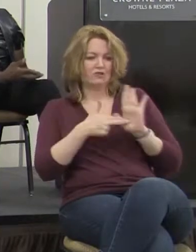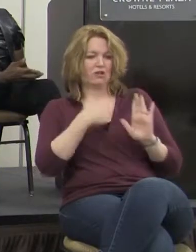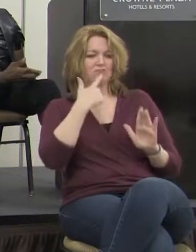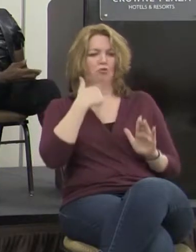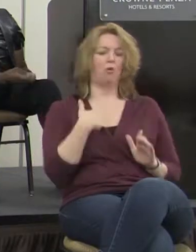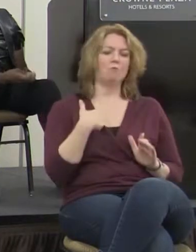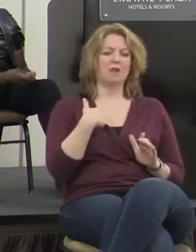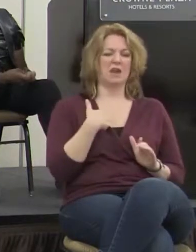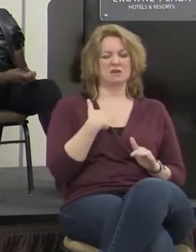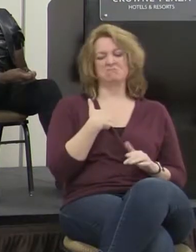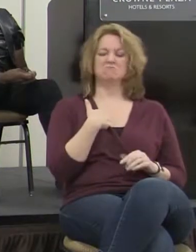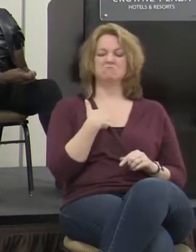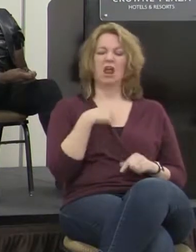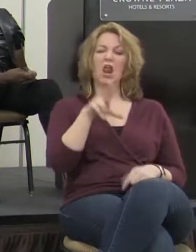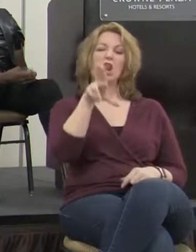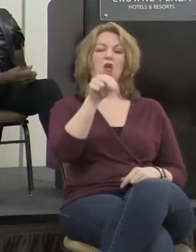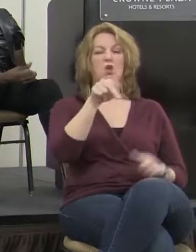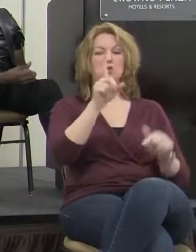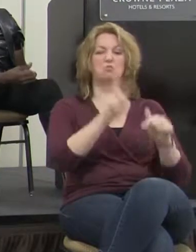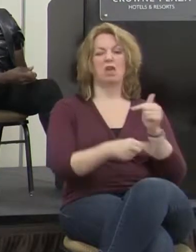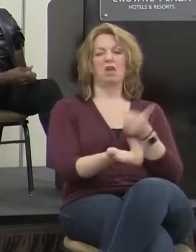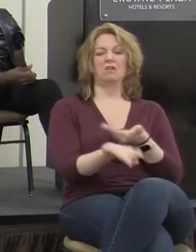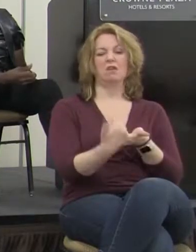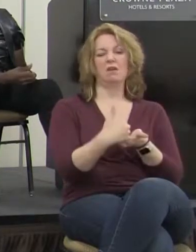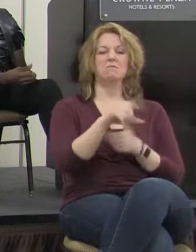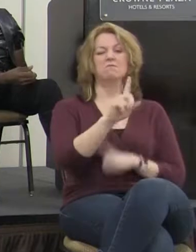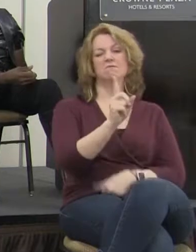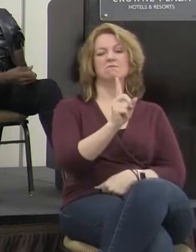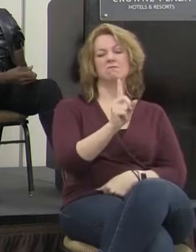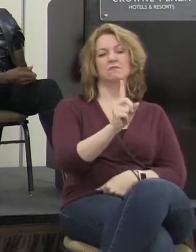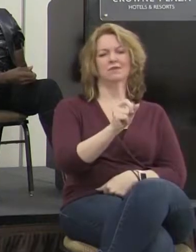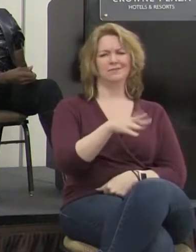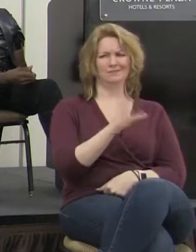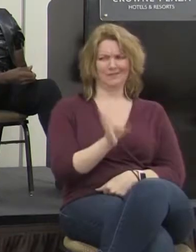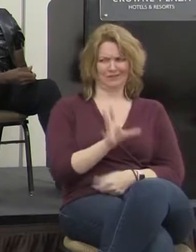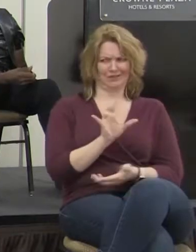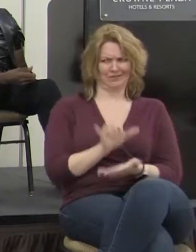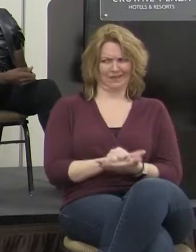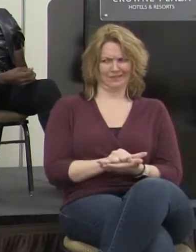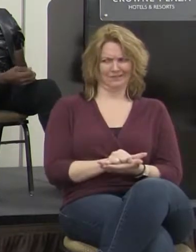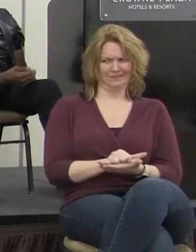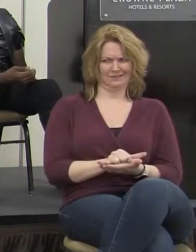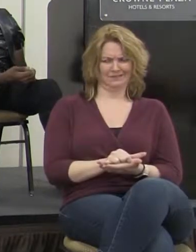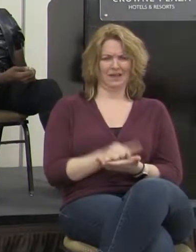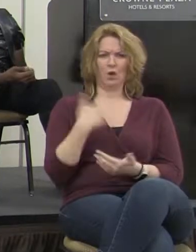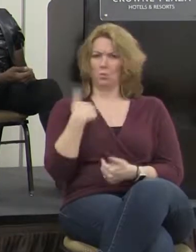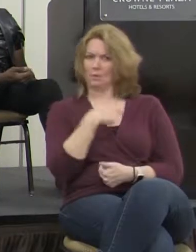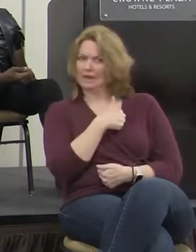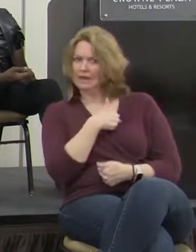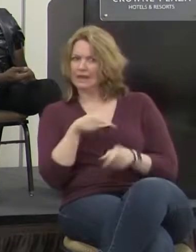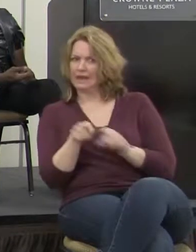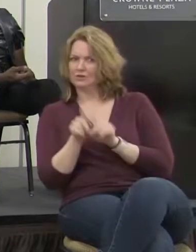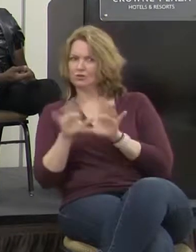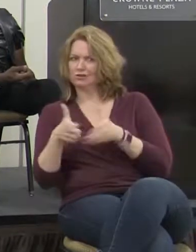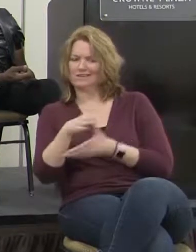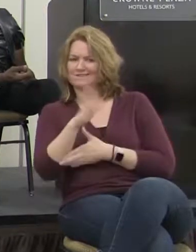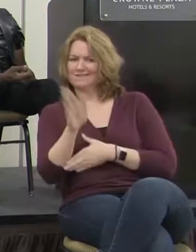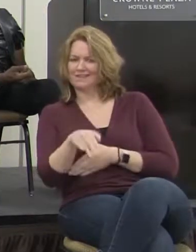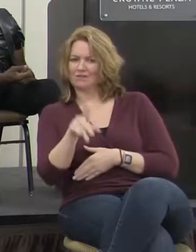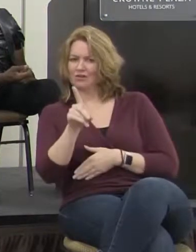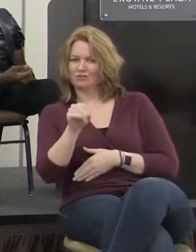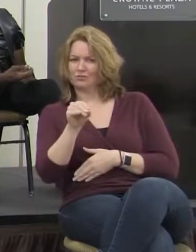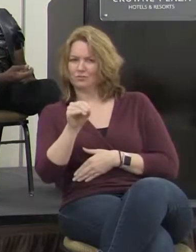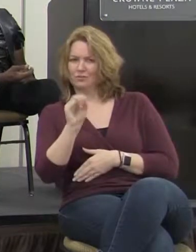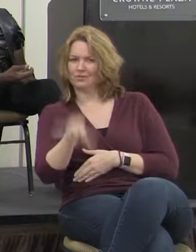me in a negative way, no, you can't come in, which you've never done and which Onyx has never done. There's never been